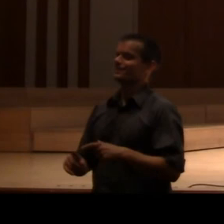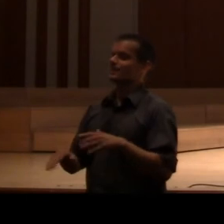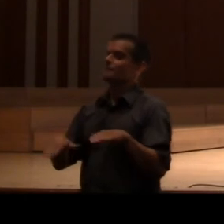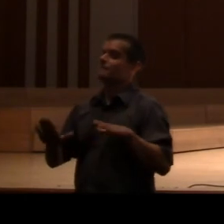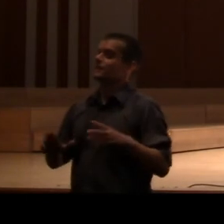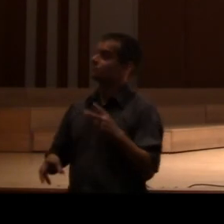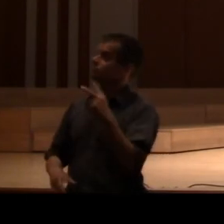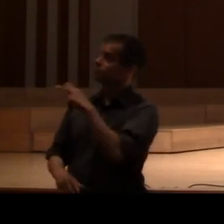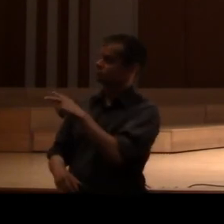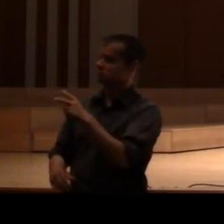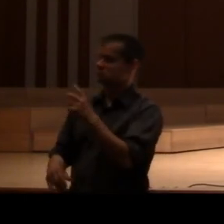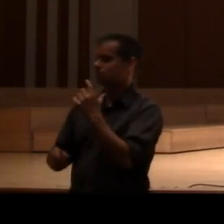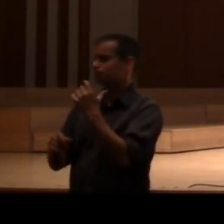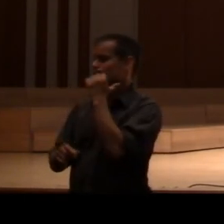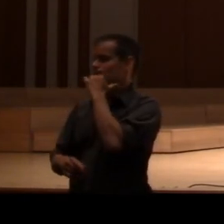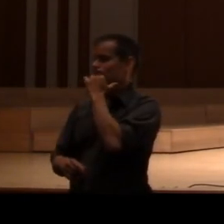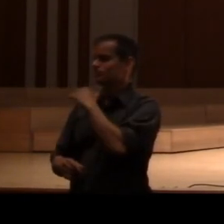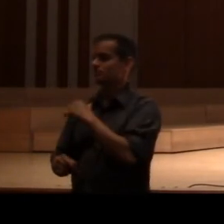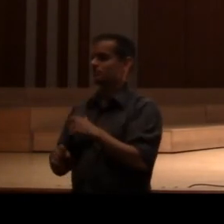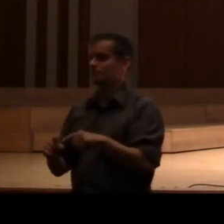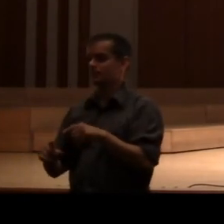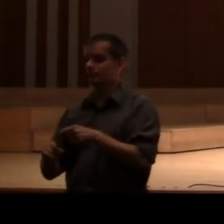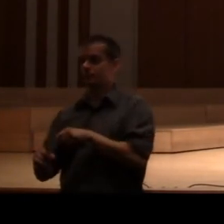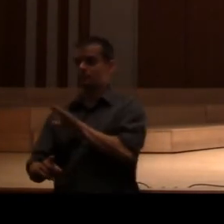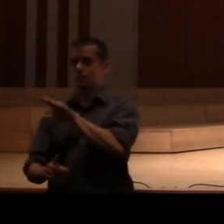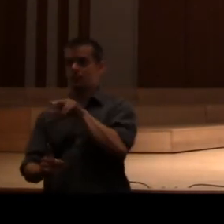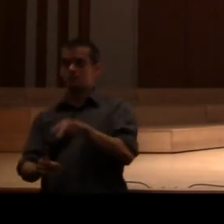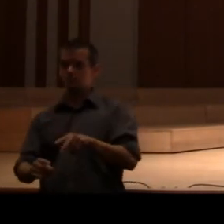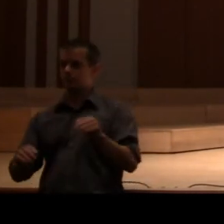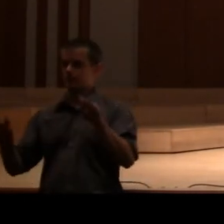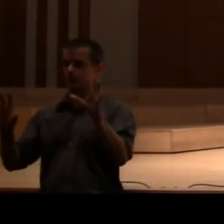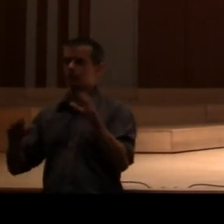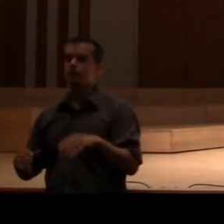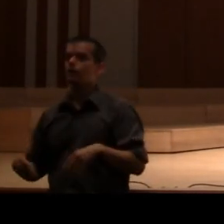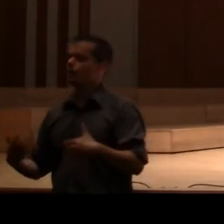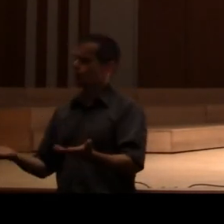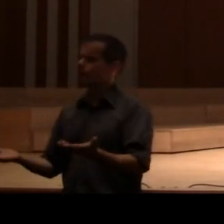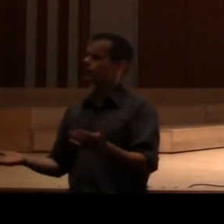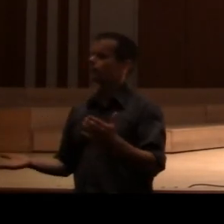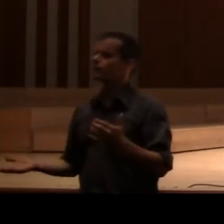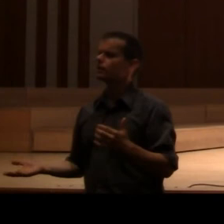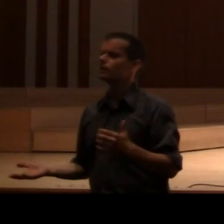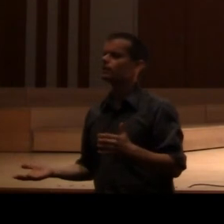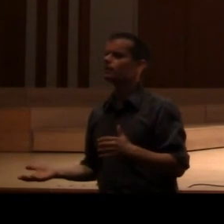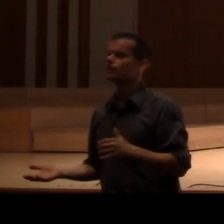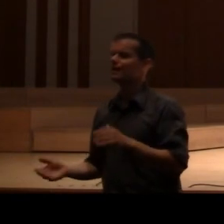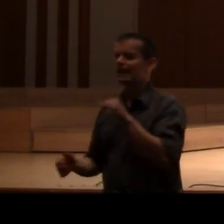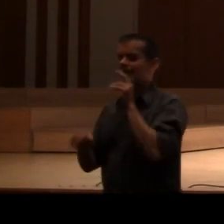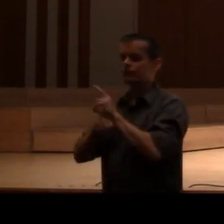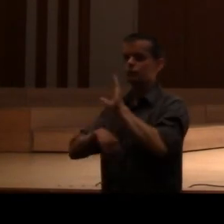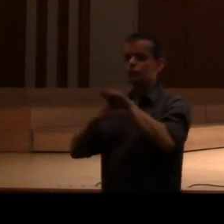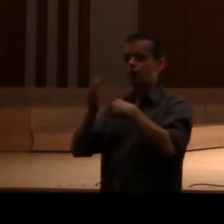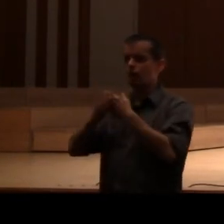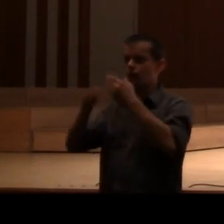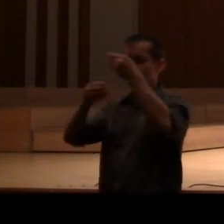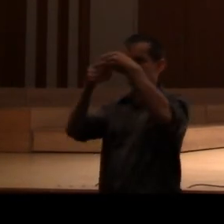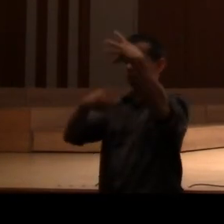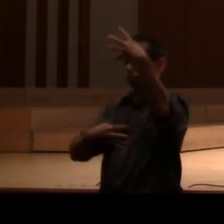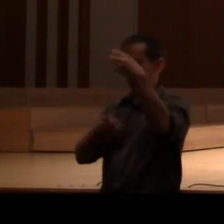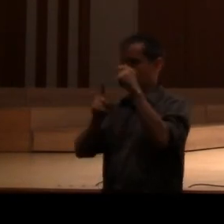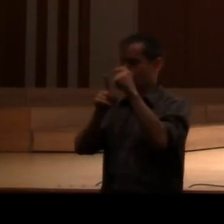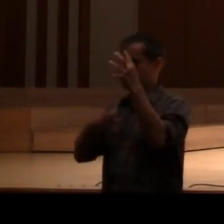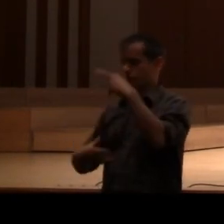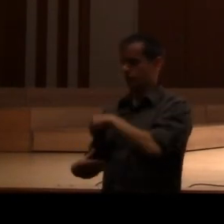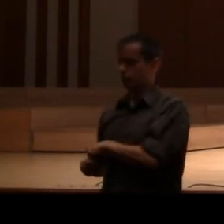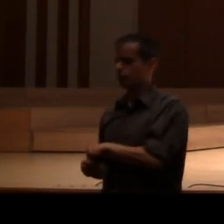view, it looks ordinary, but from yours, it is enchanted. So there we go. Now, I didn't manage to use all the words, but I could continue with this if I